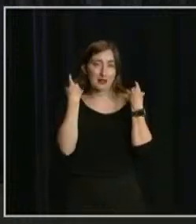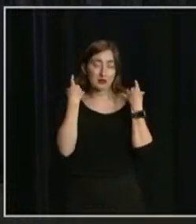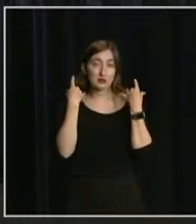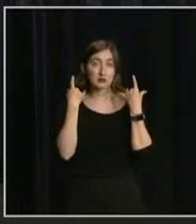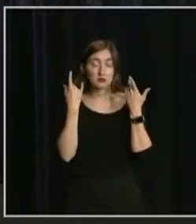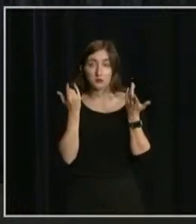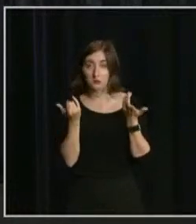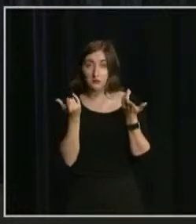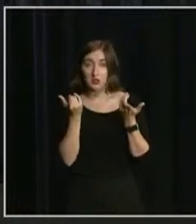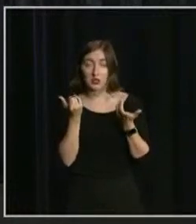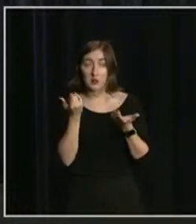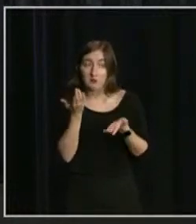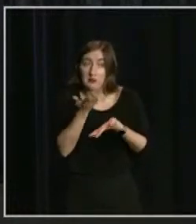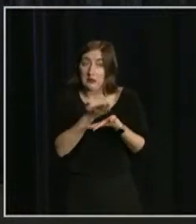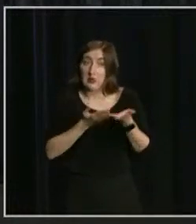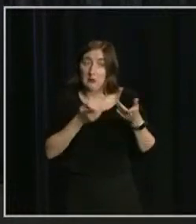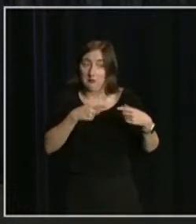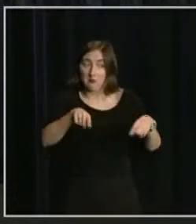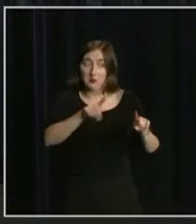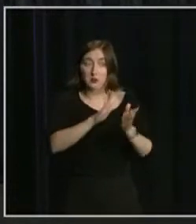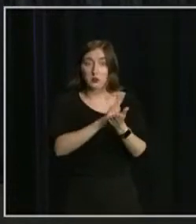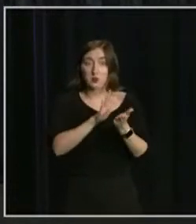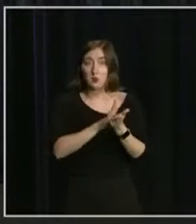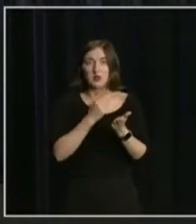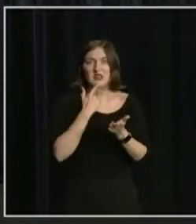it regardless of what the governor says.